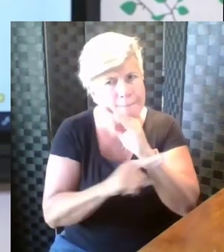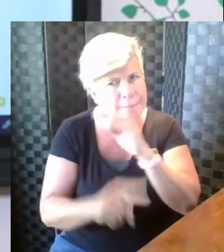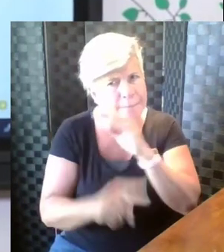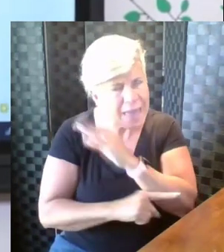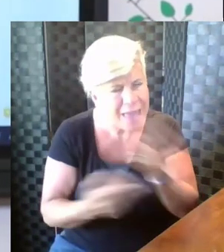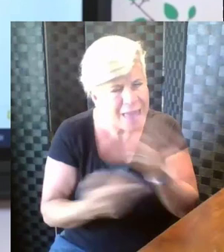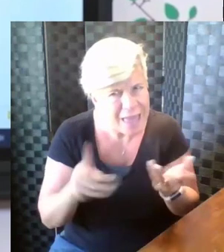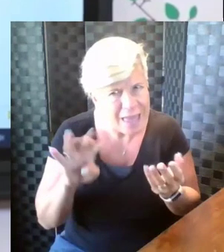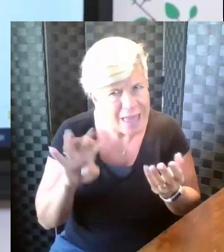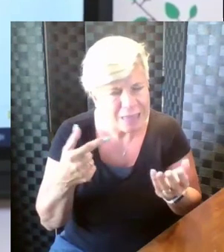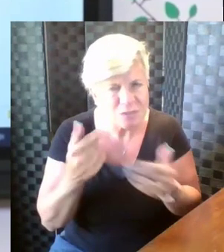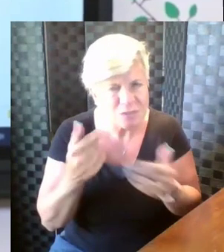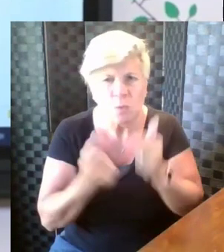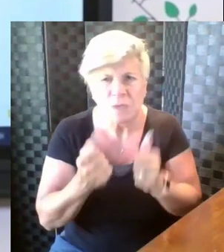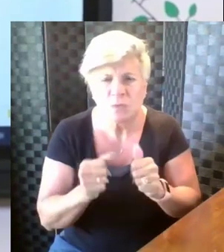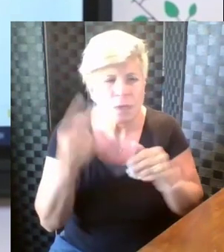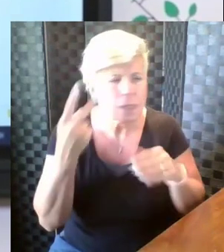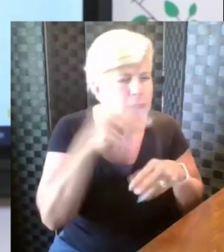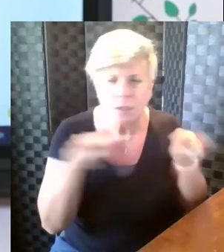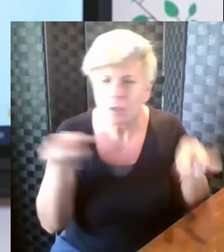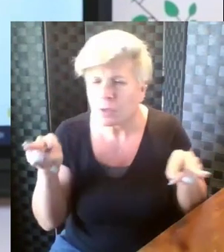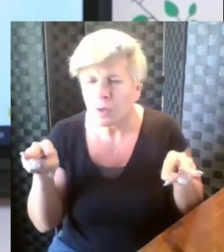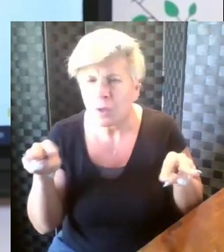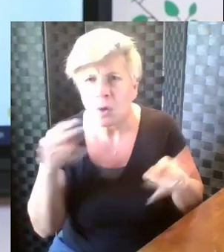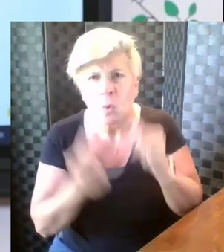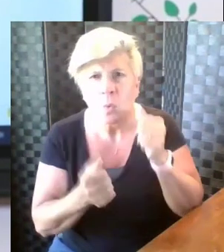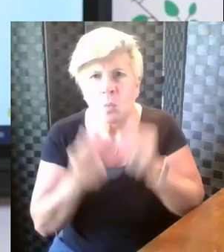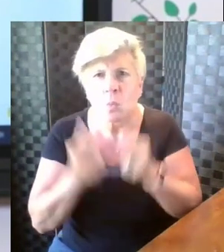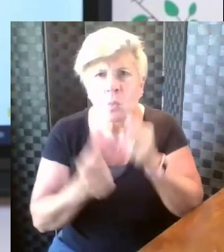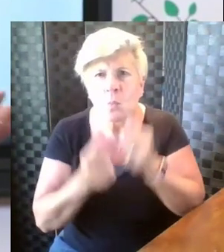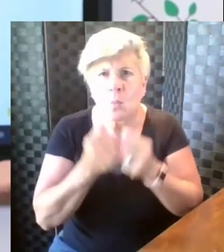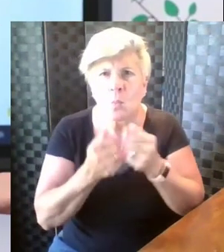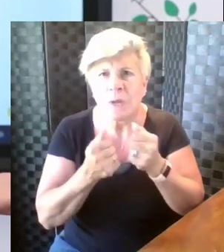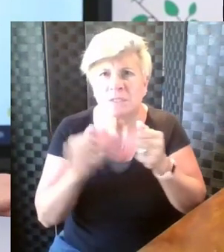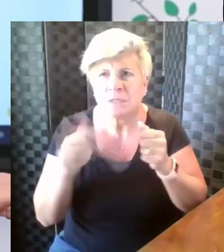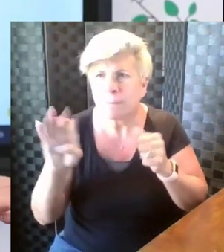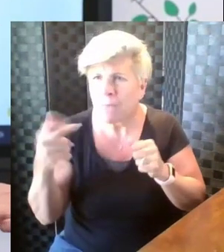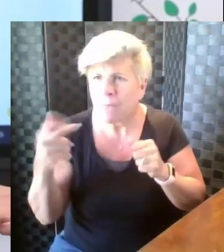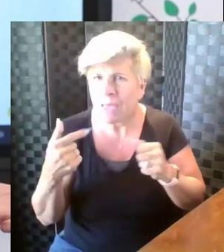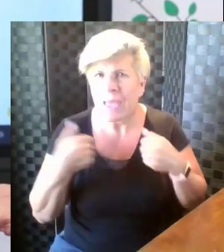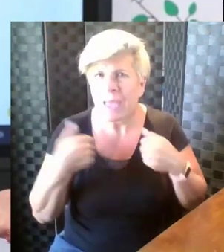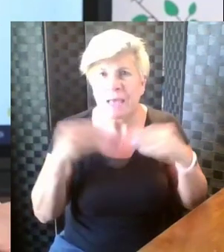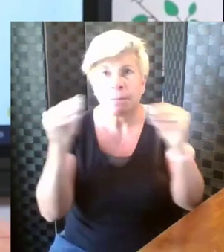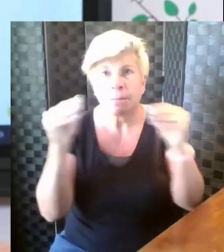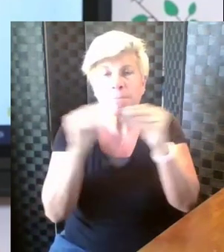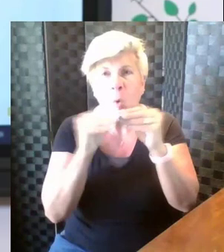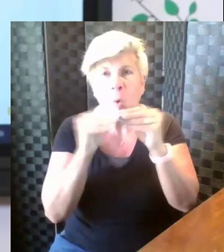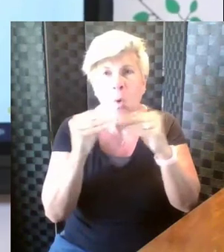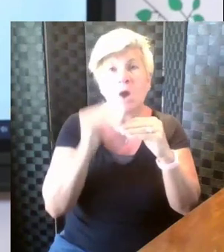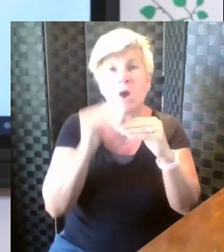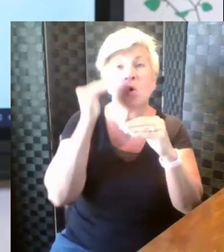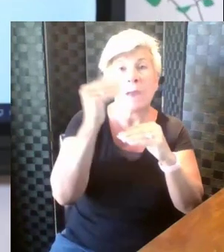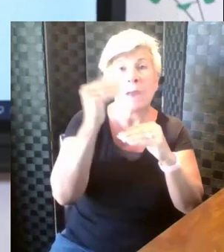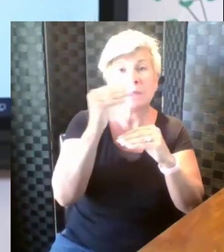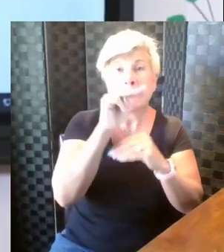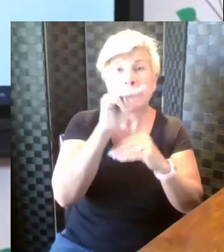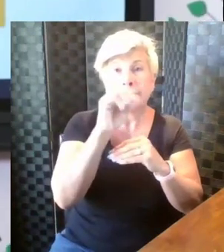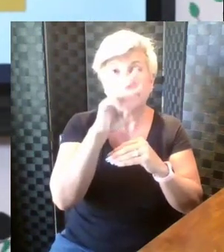to my collection. So I need your help figuring out which bag has more in it. Would it